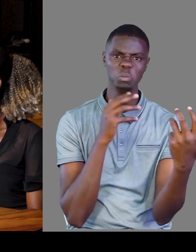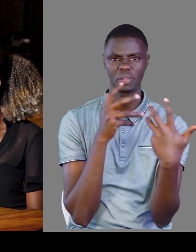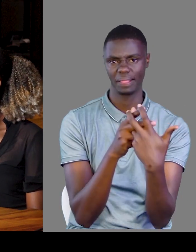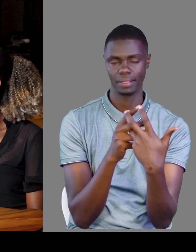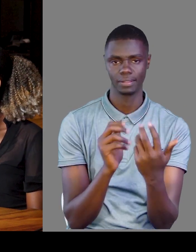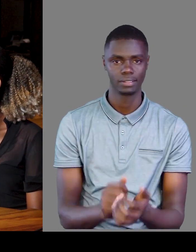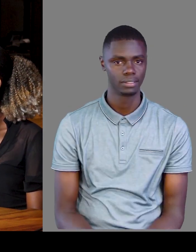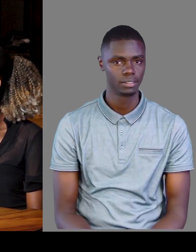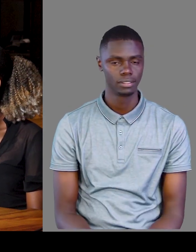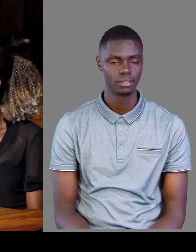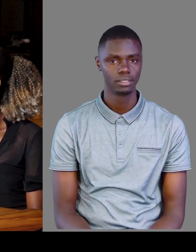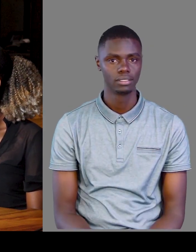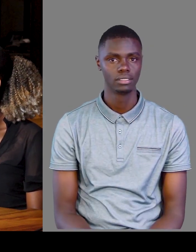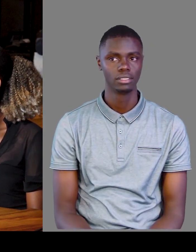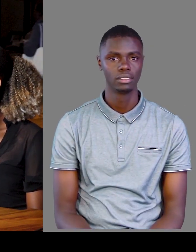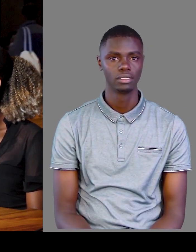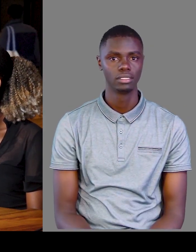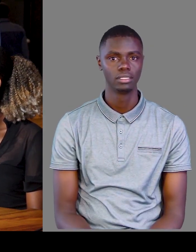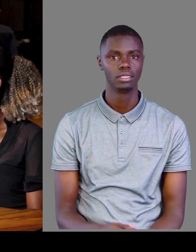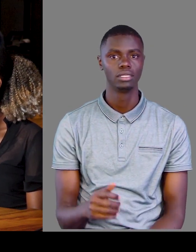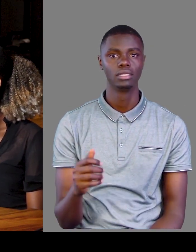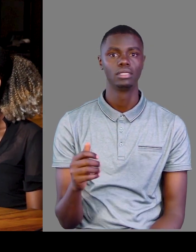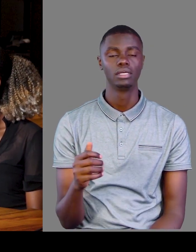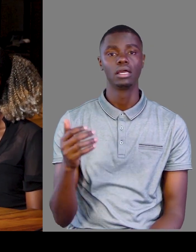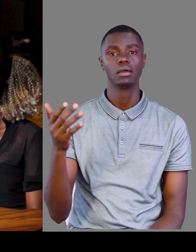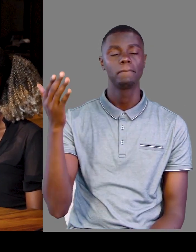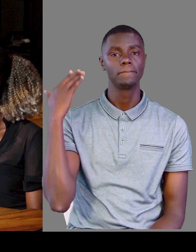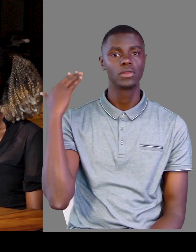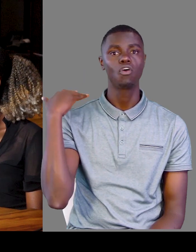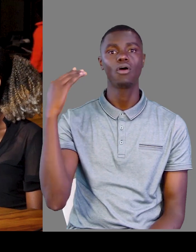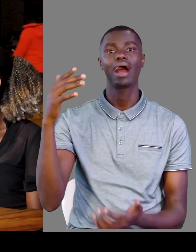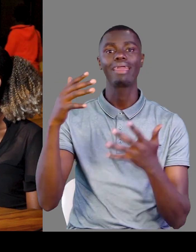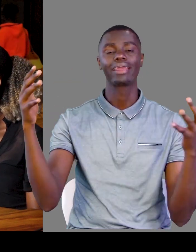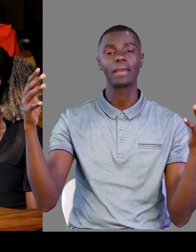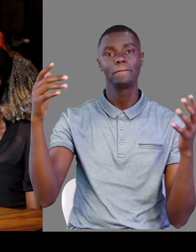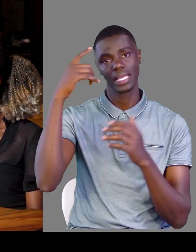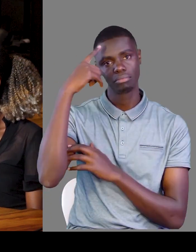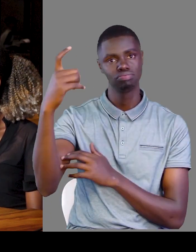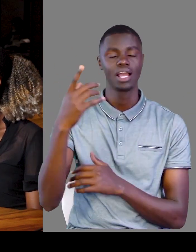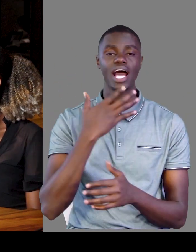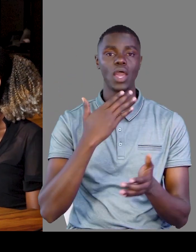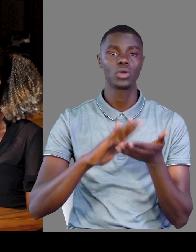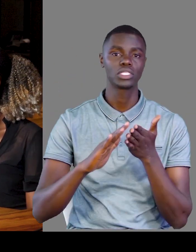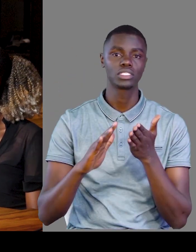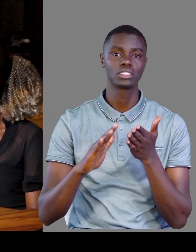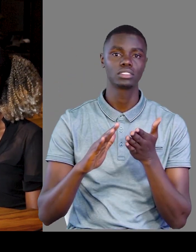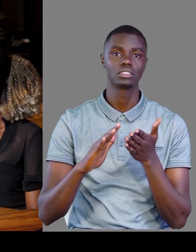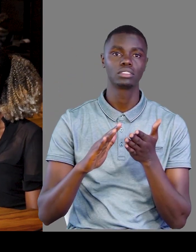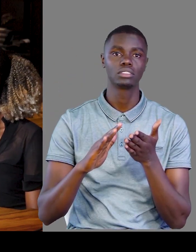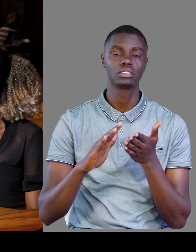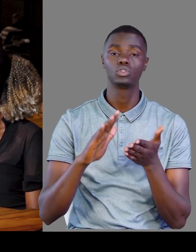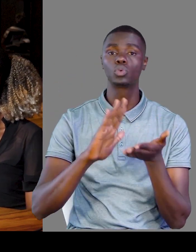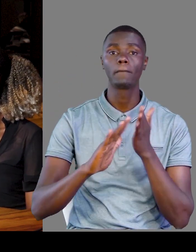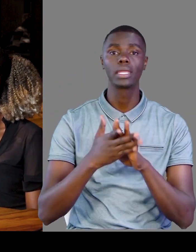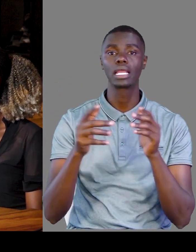matching. Like I have big dream. which I want to make biggest country